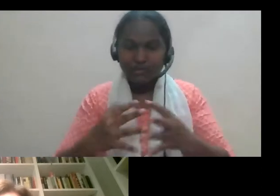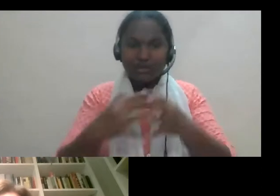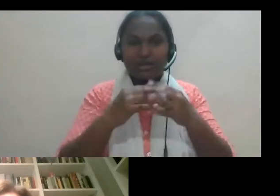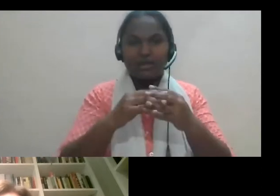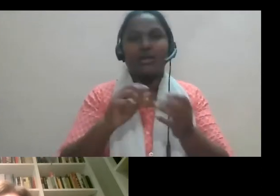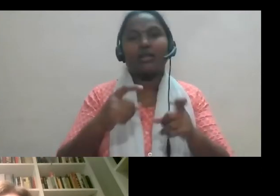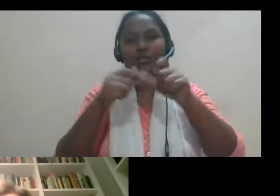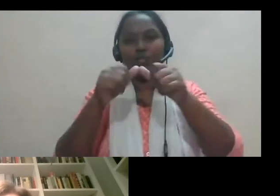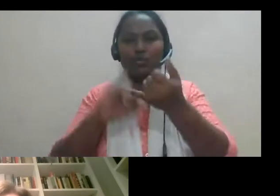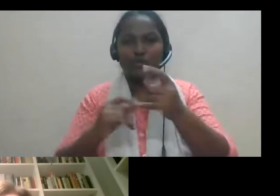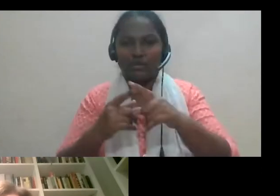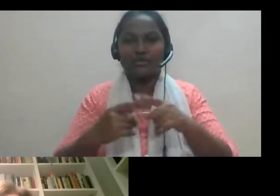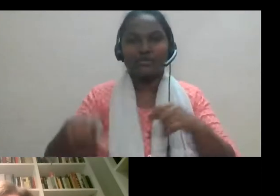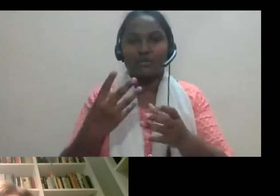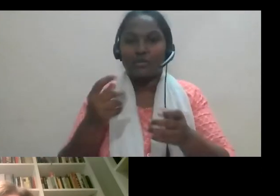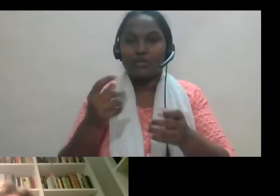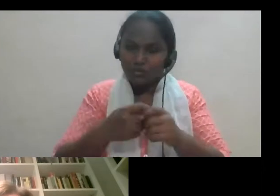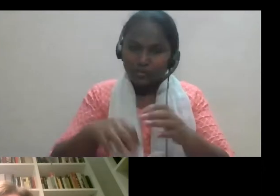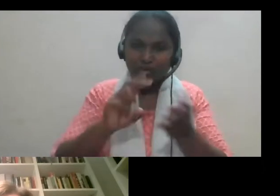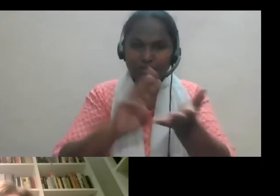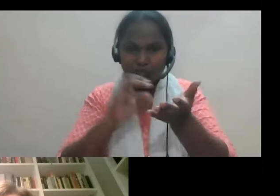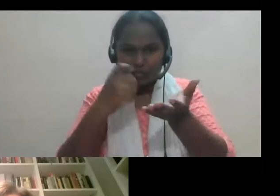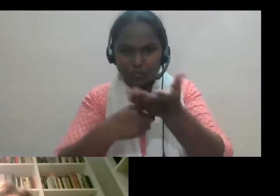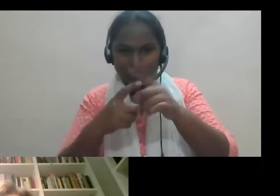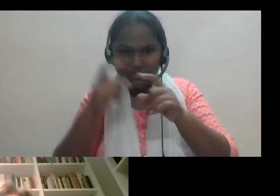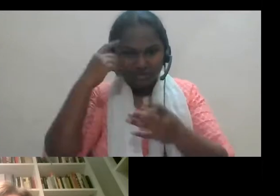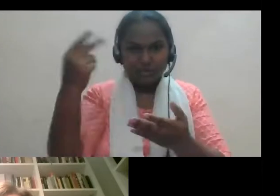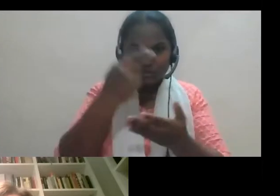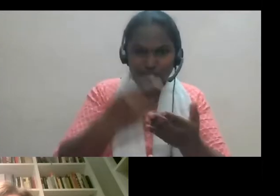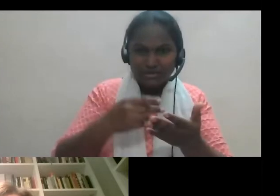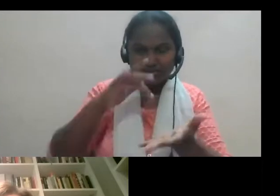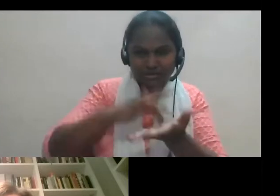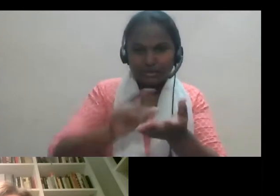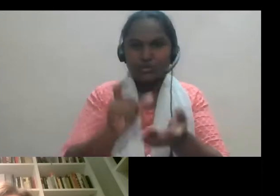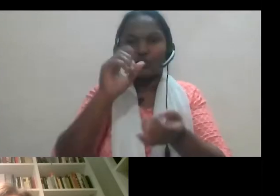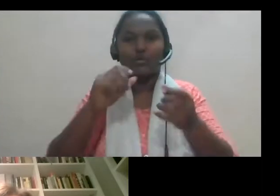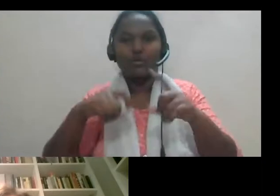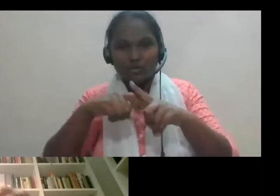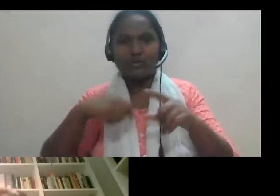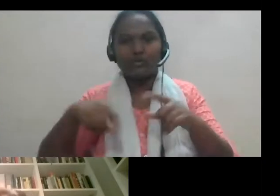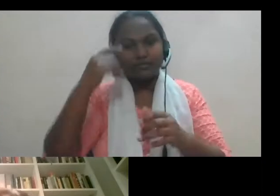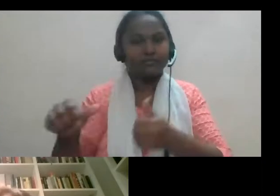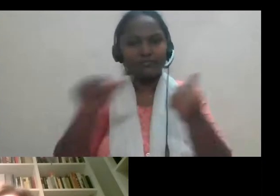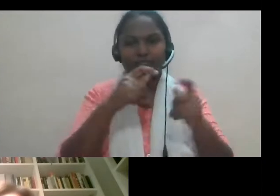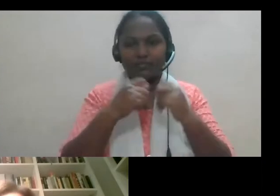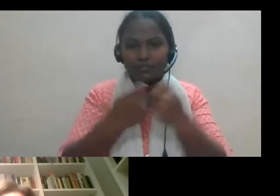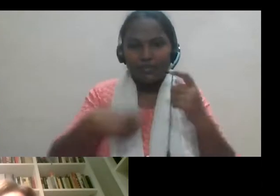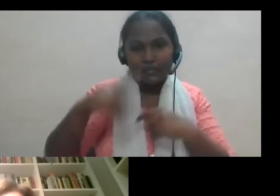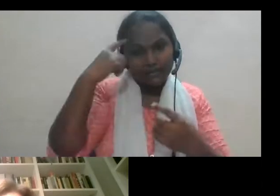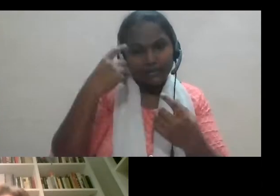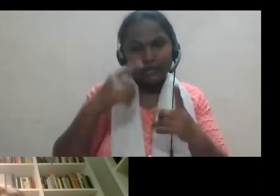West. She has worked at the MoMA and the Drawing Center in New York, and back in Argentina at the Malba in Buenos